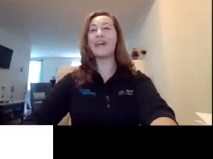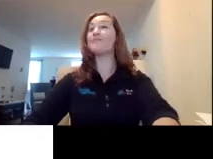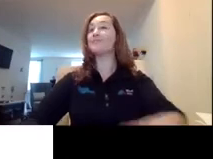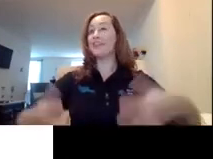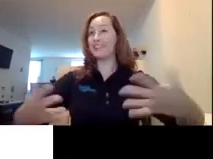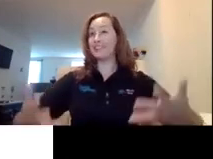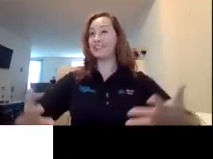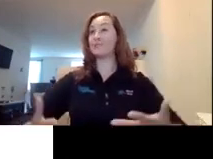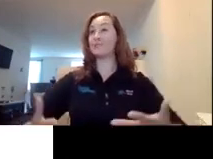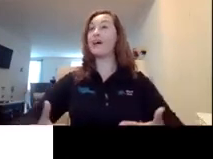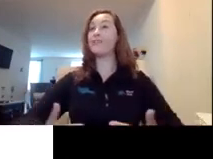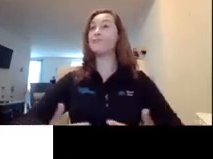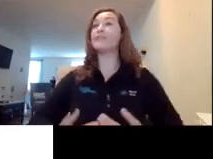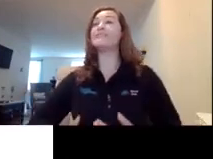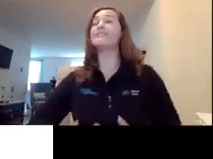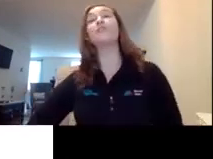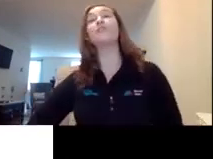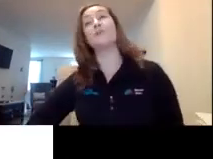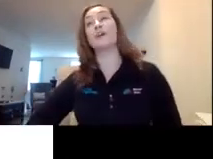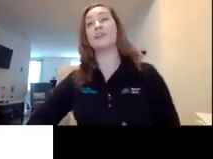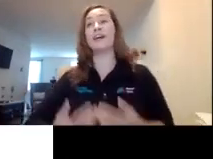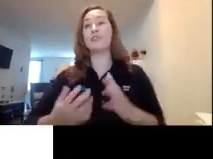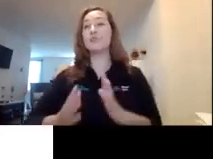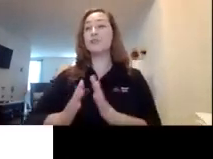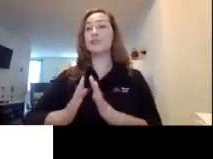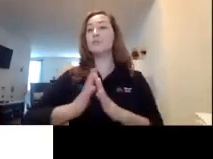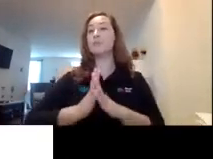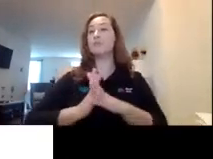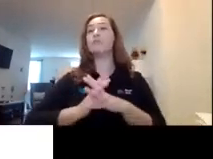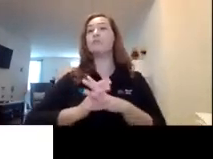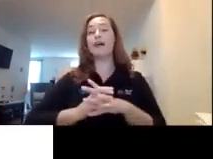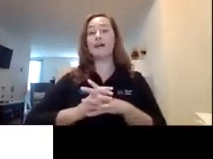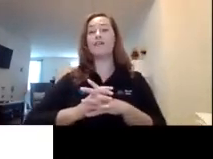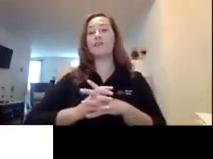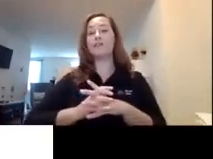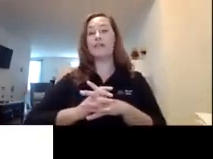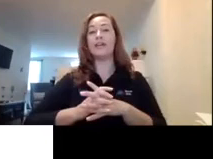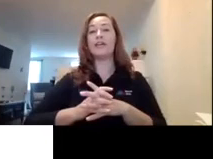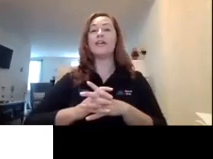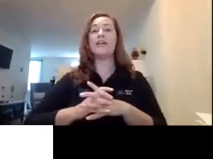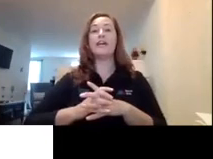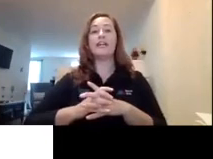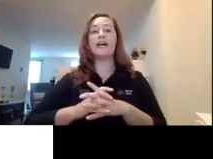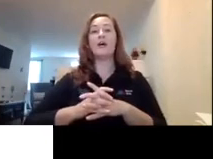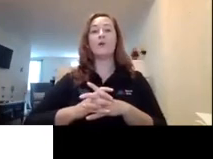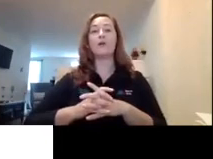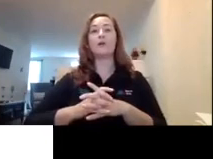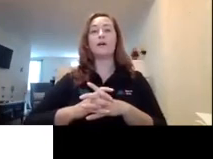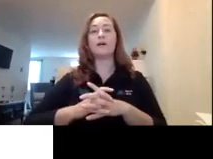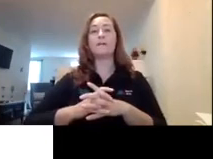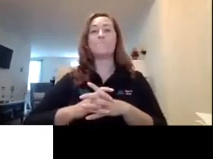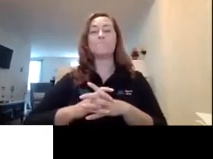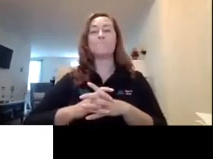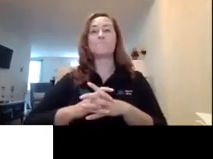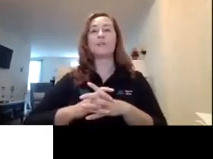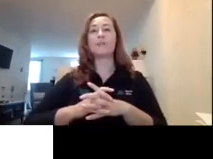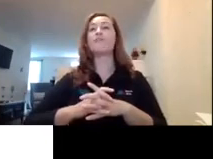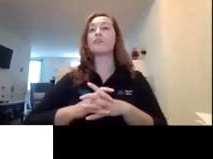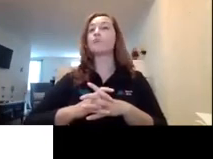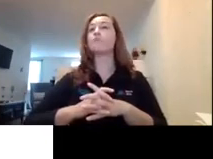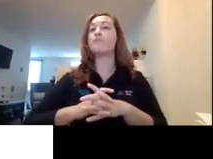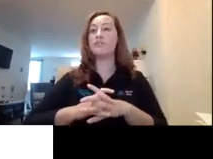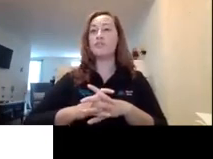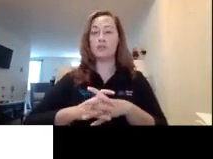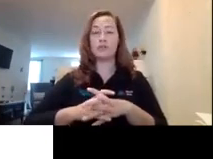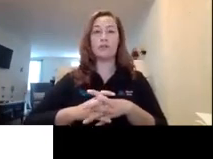to advertise this brand, but it's the only one actually approved by FDA and our